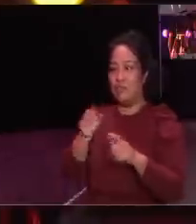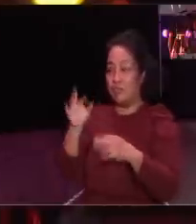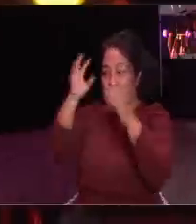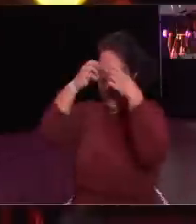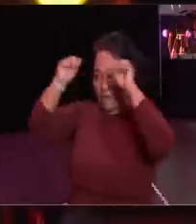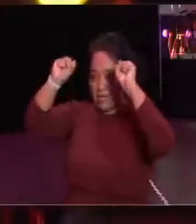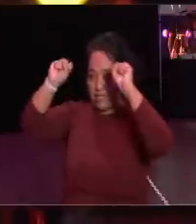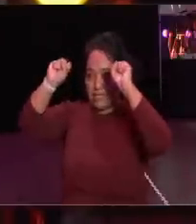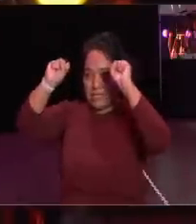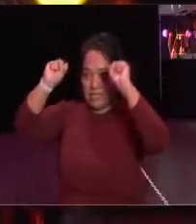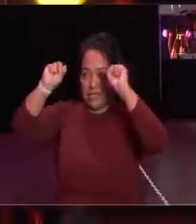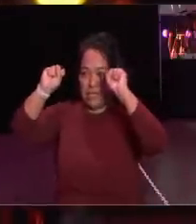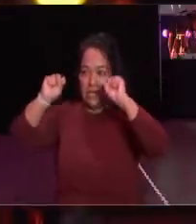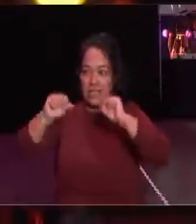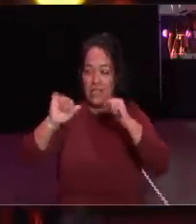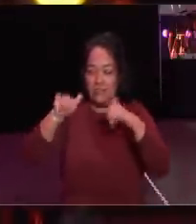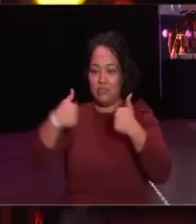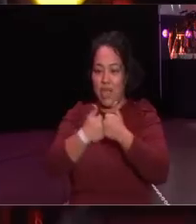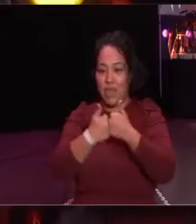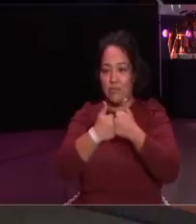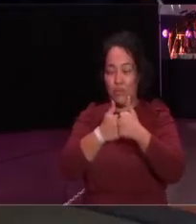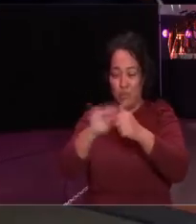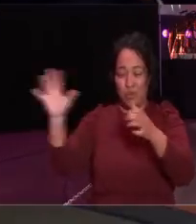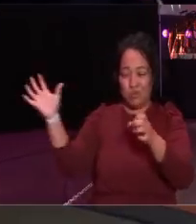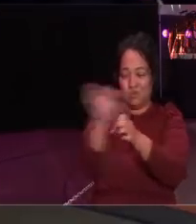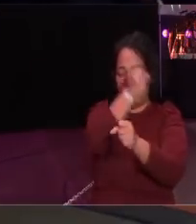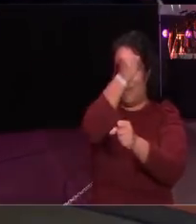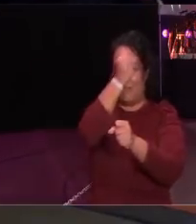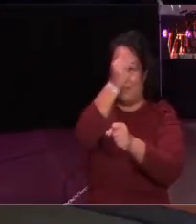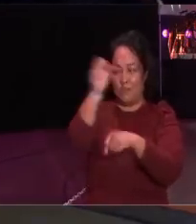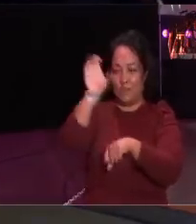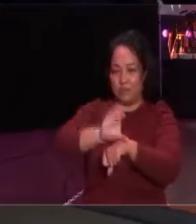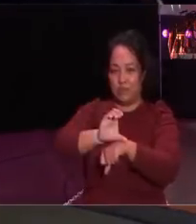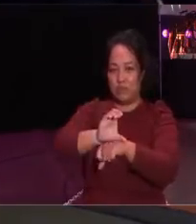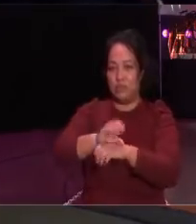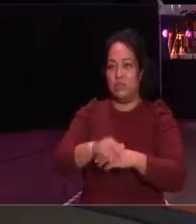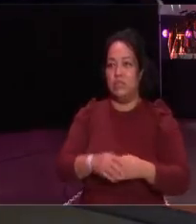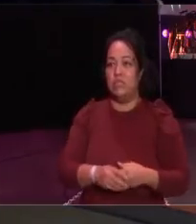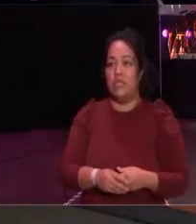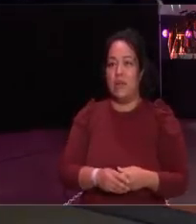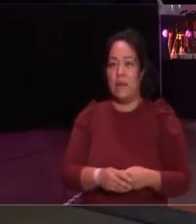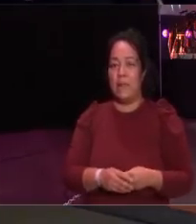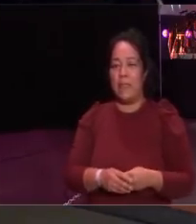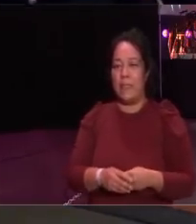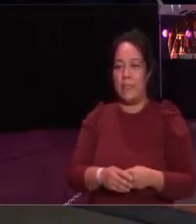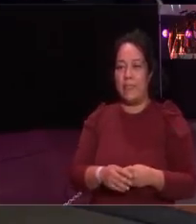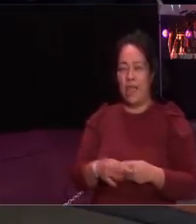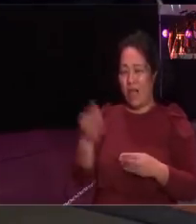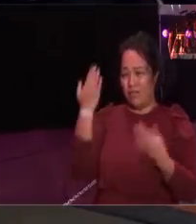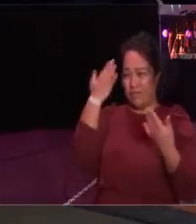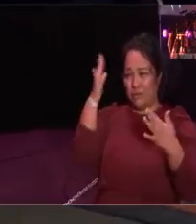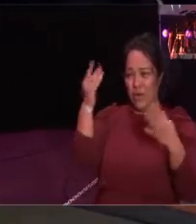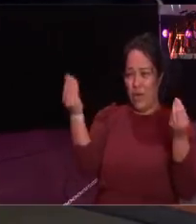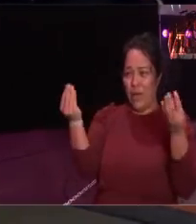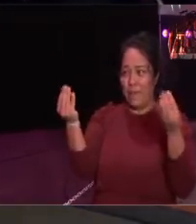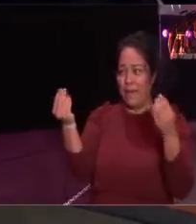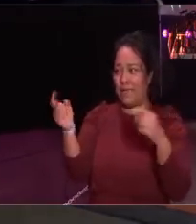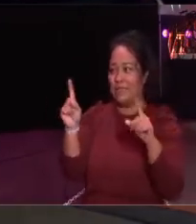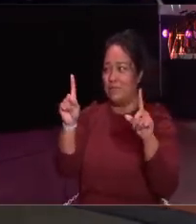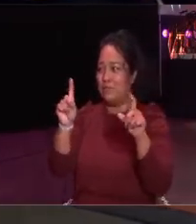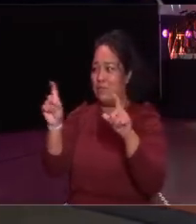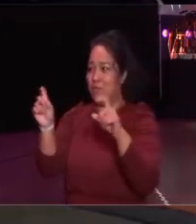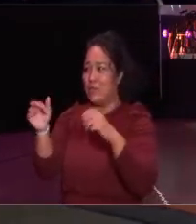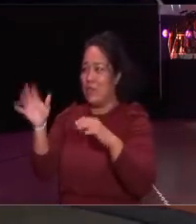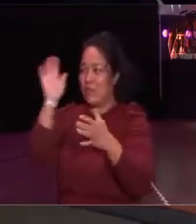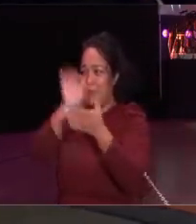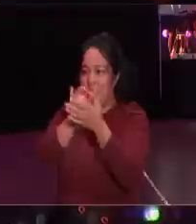lo va a ganar la iglesia, that this game will be won by the church. Yo no sé cuántos de ustedes creen que la iglesia va a salir triunfante. I don't know how many of you believe that